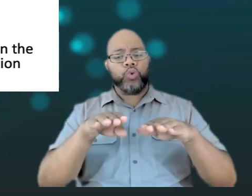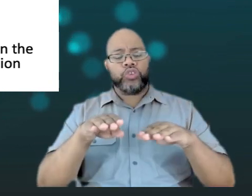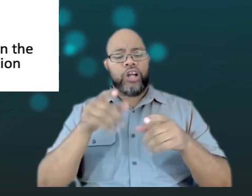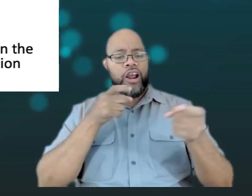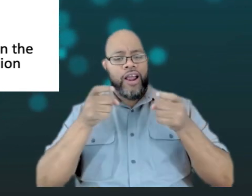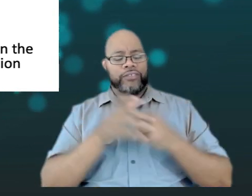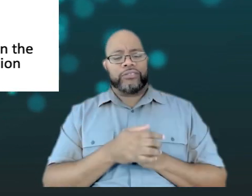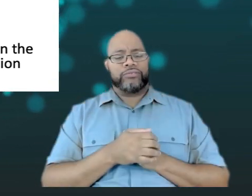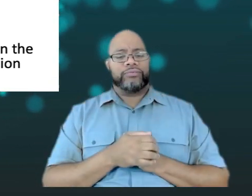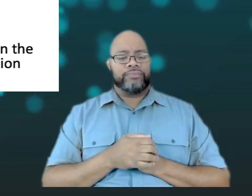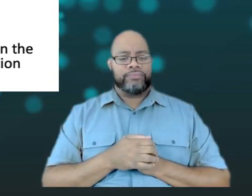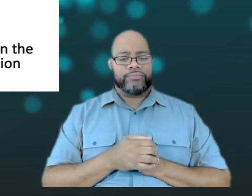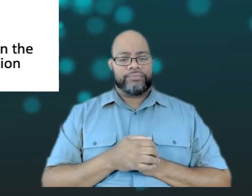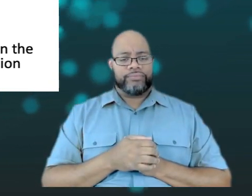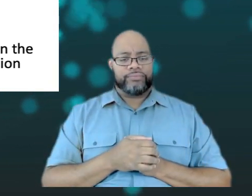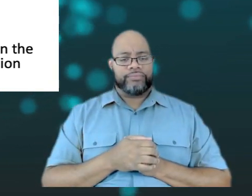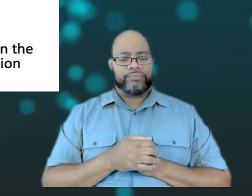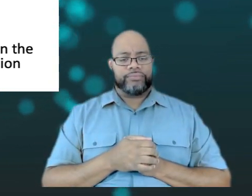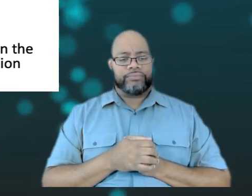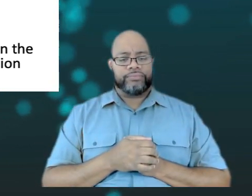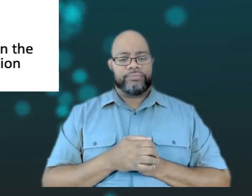governance and management.